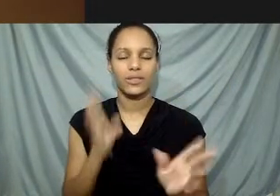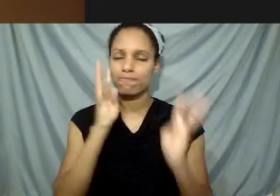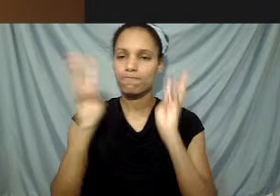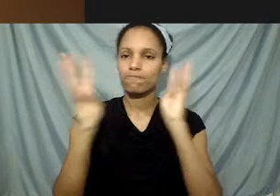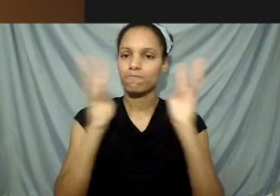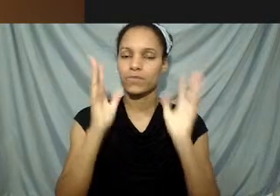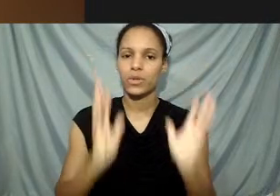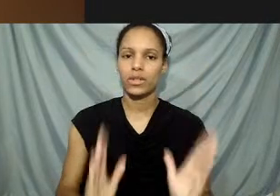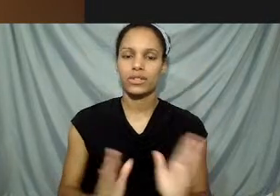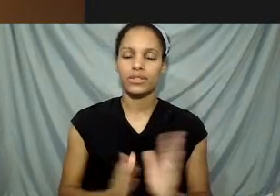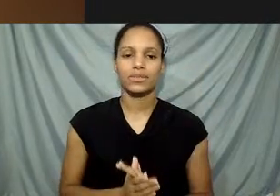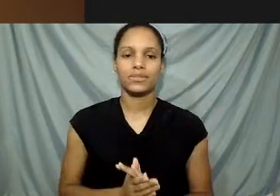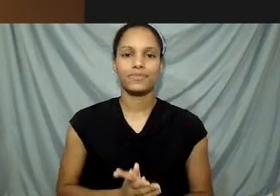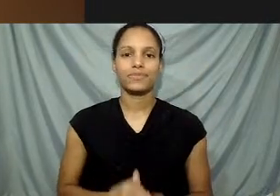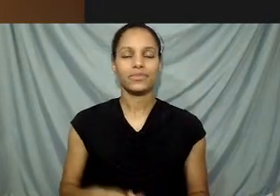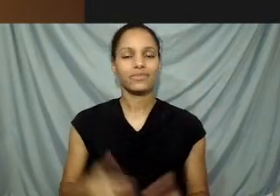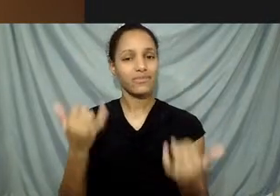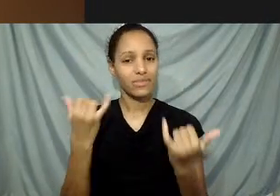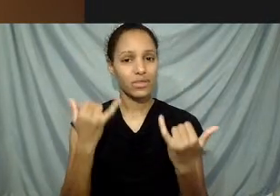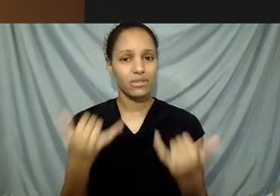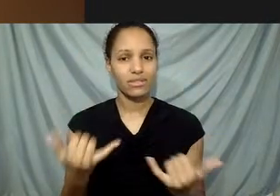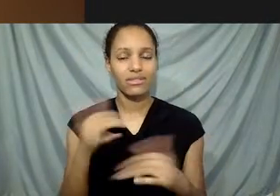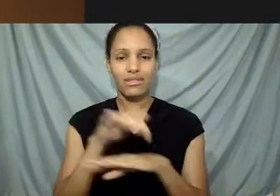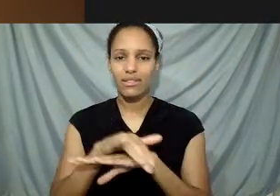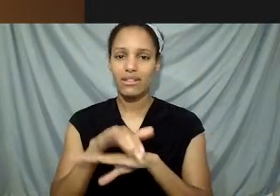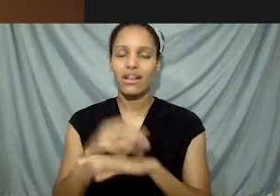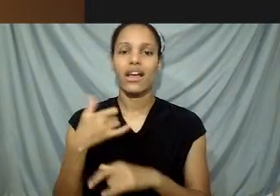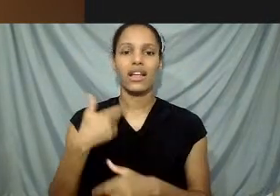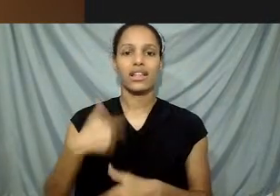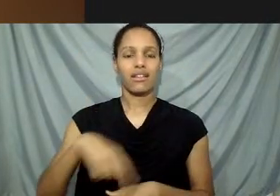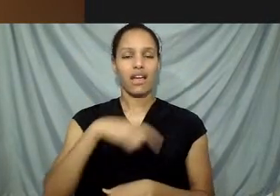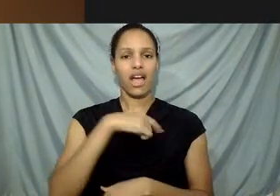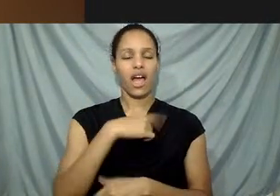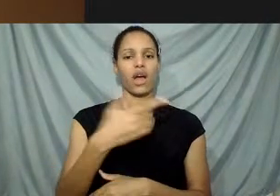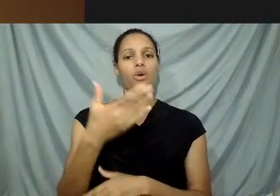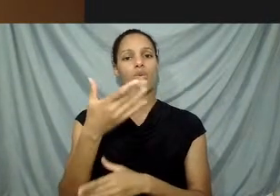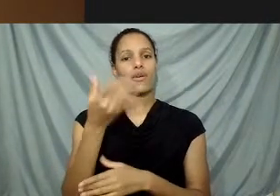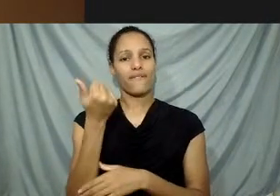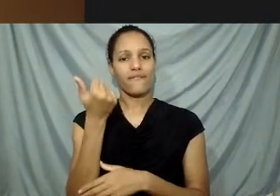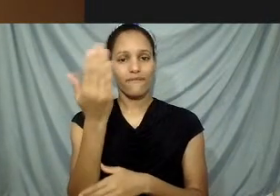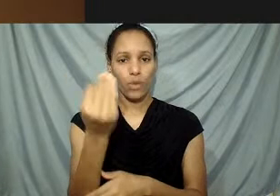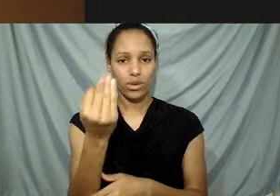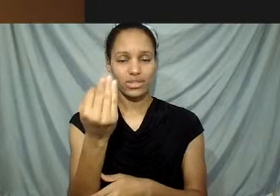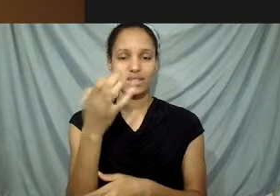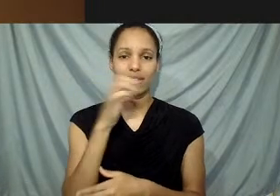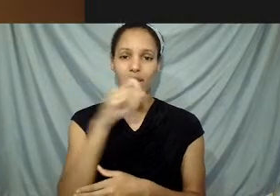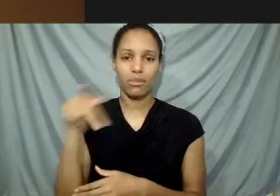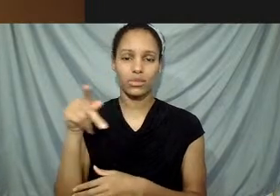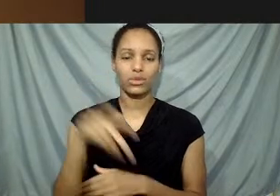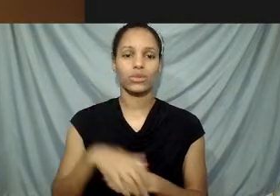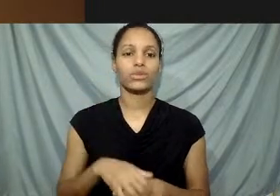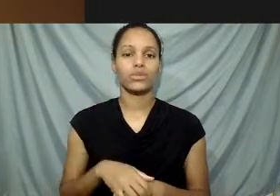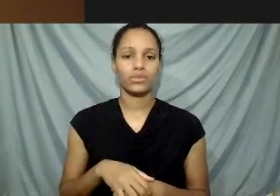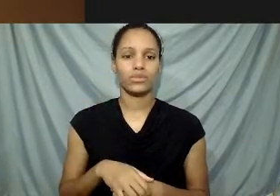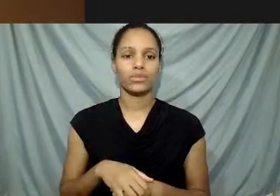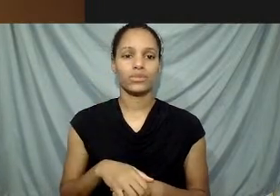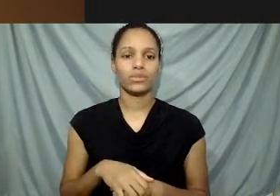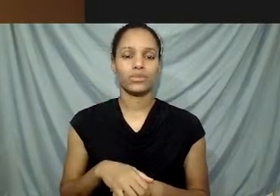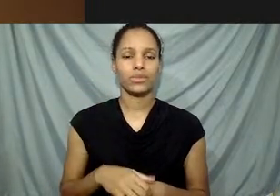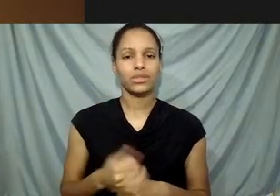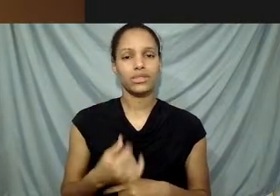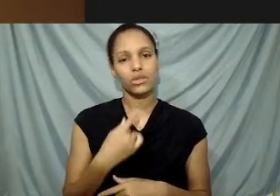Tonight is our 14th episode of what we hope will be many stories told in the artist's own